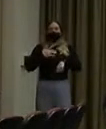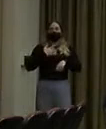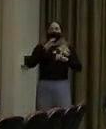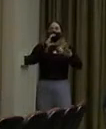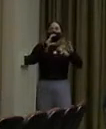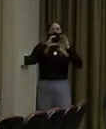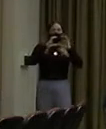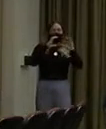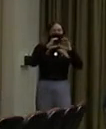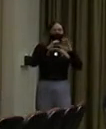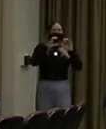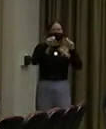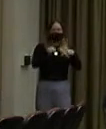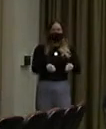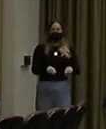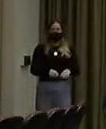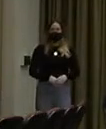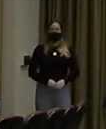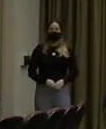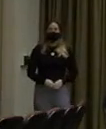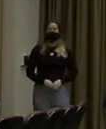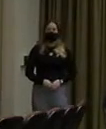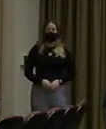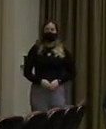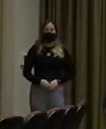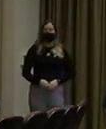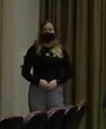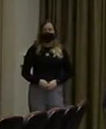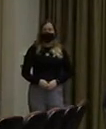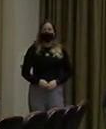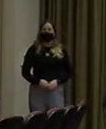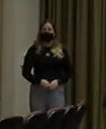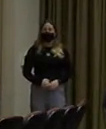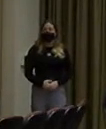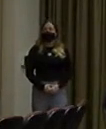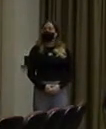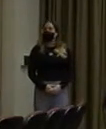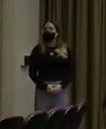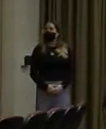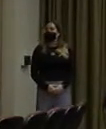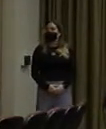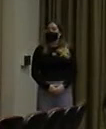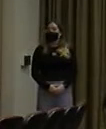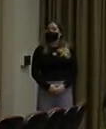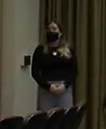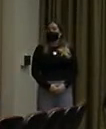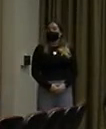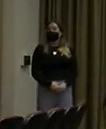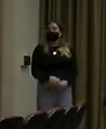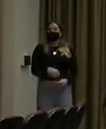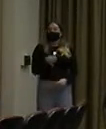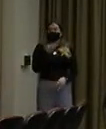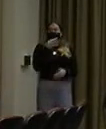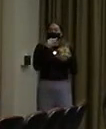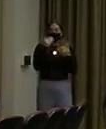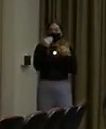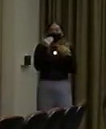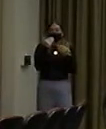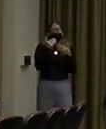communication conversations. So We're coming to the close of our